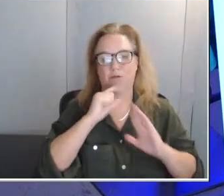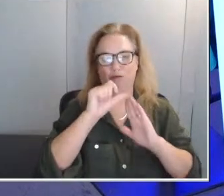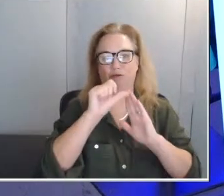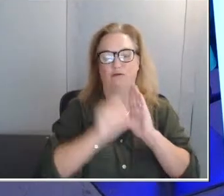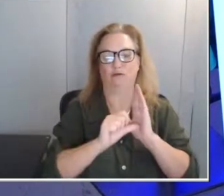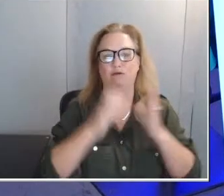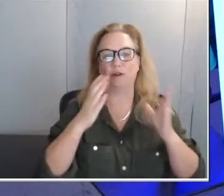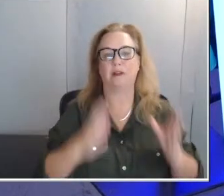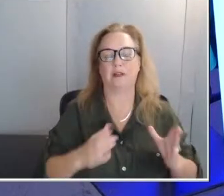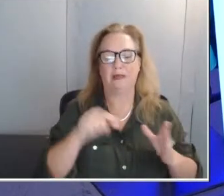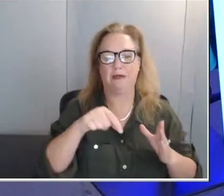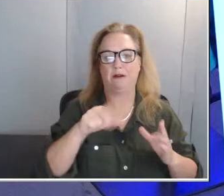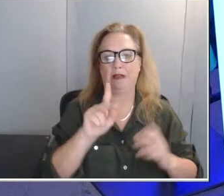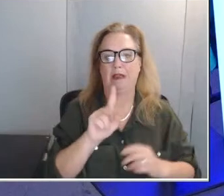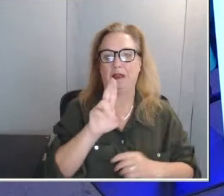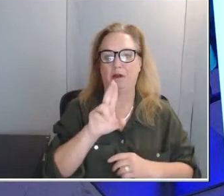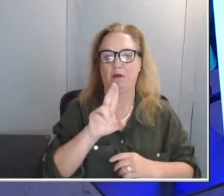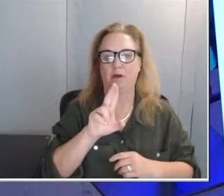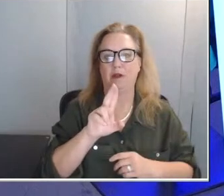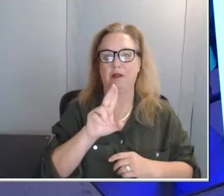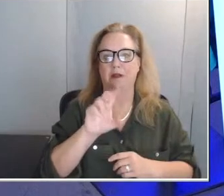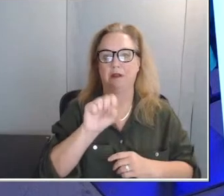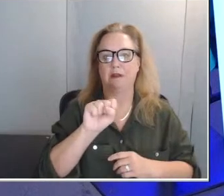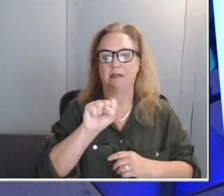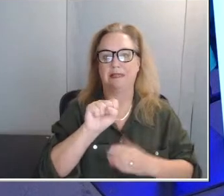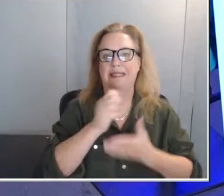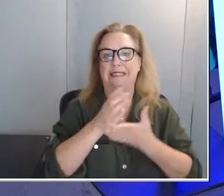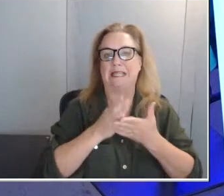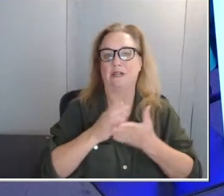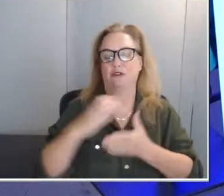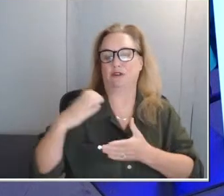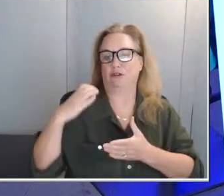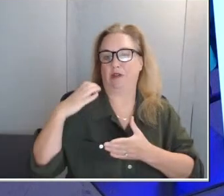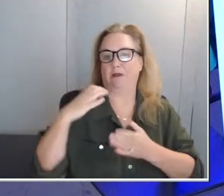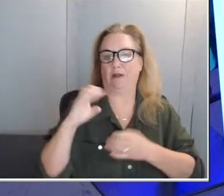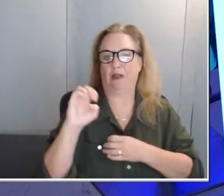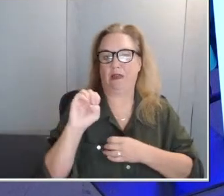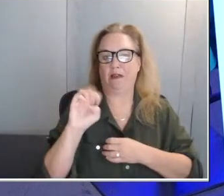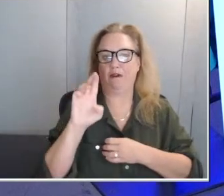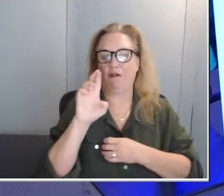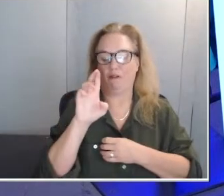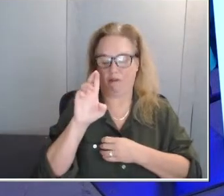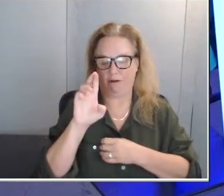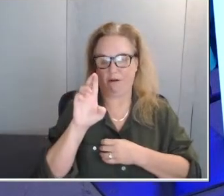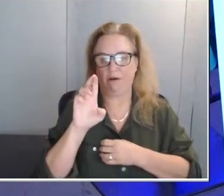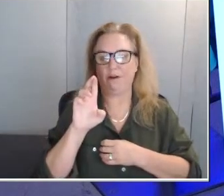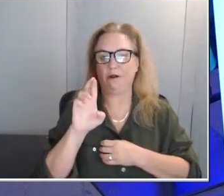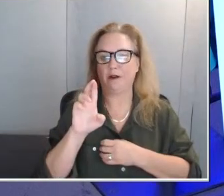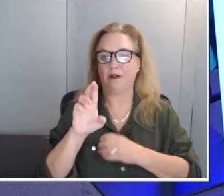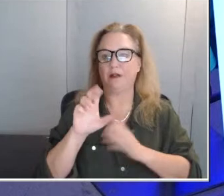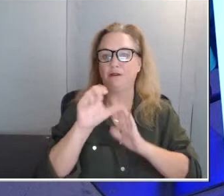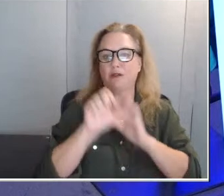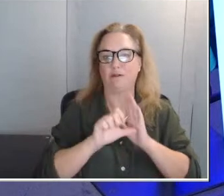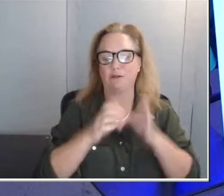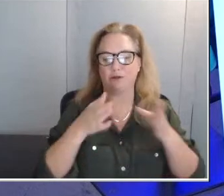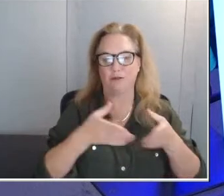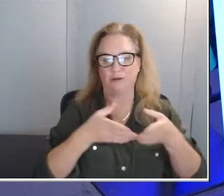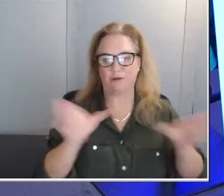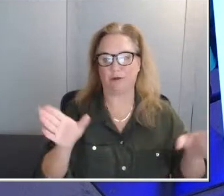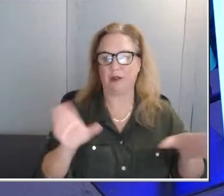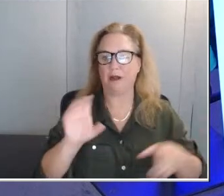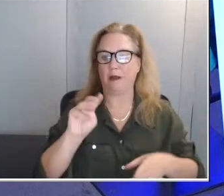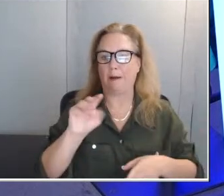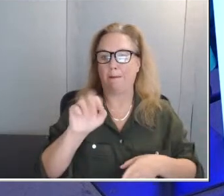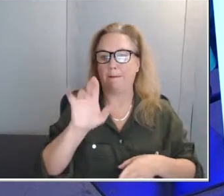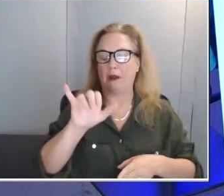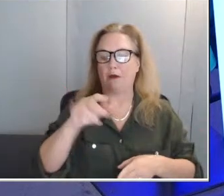Kansas Health System. She's also the section chief of emergency general surgery. And we also have Mary Perry. Mary is a critical